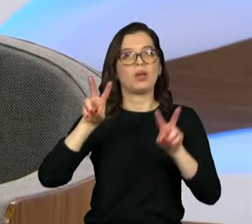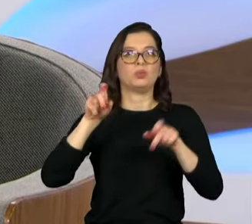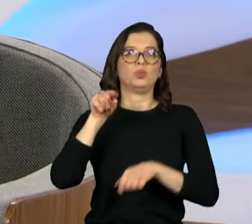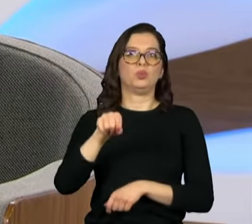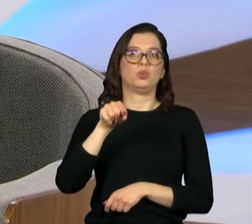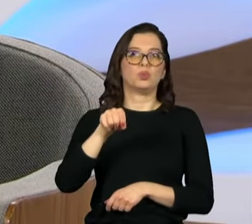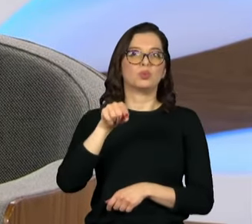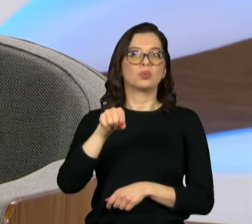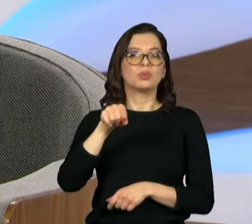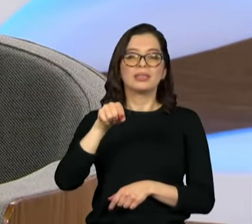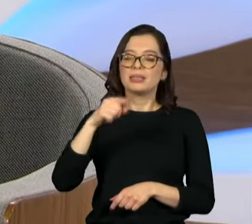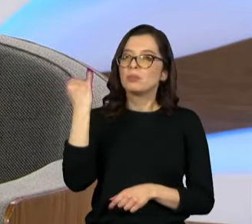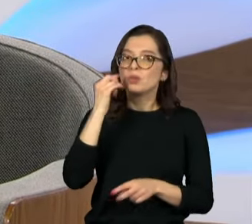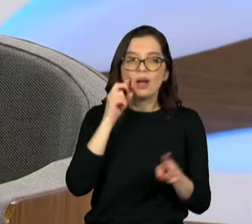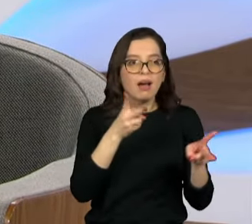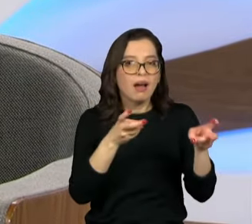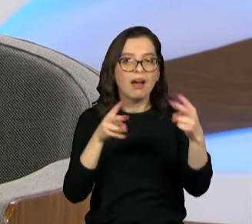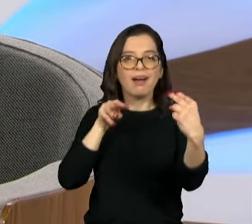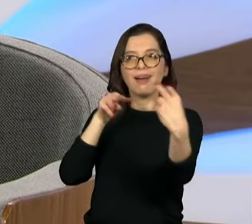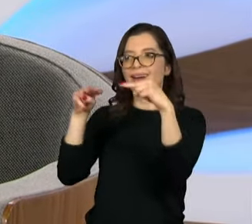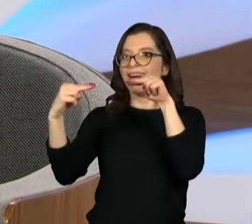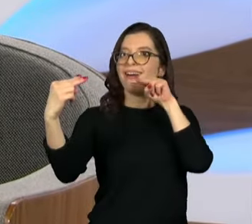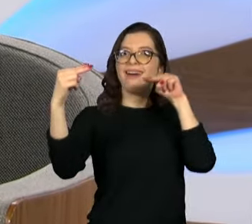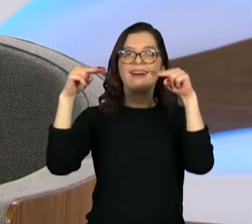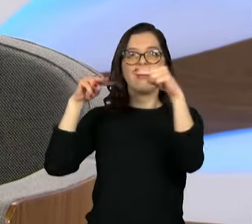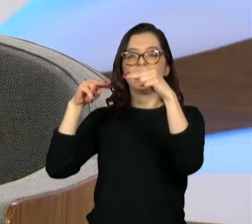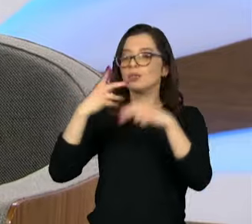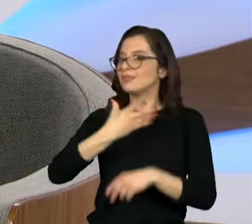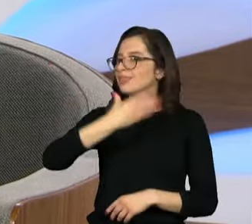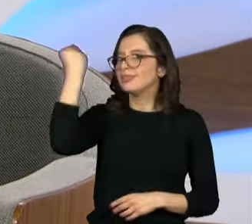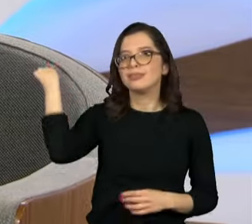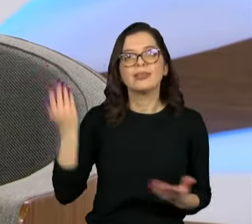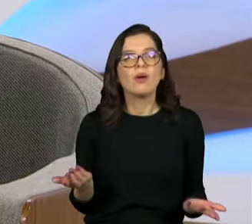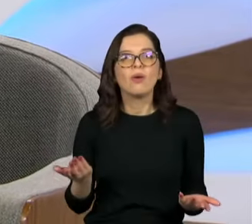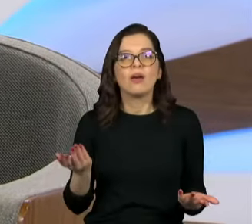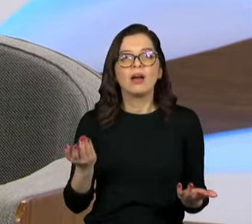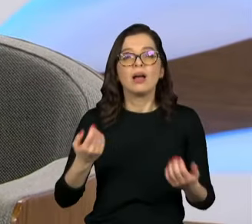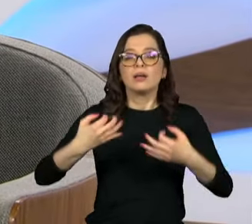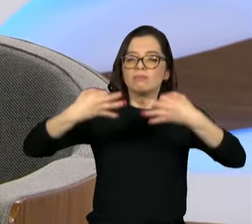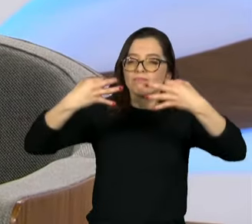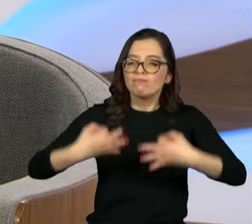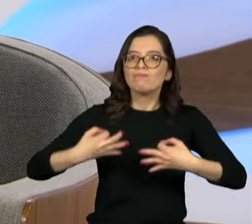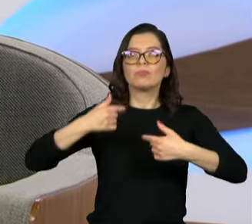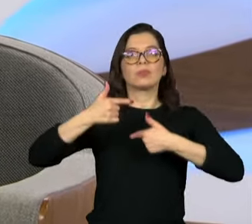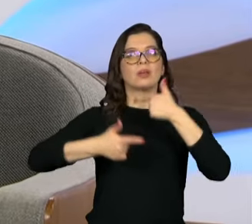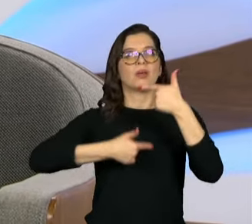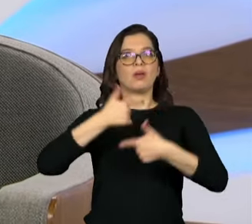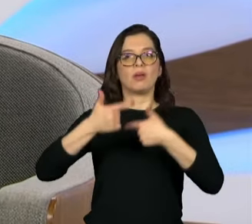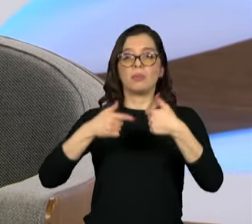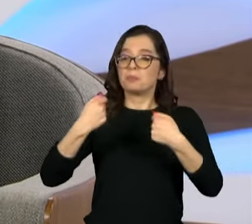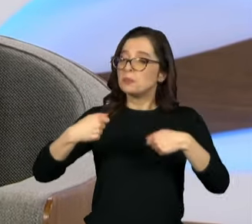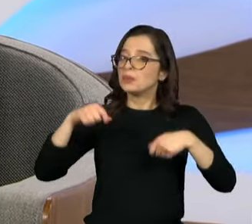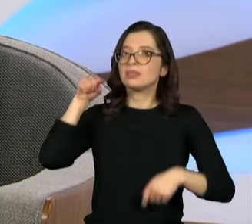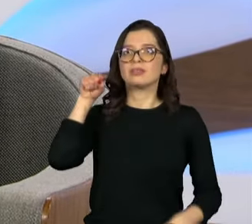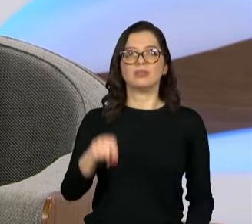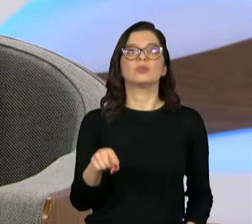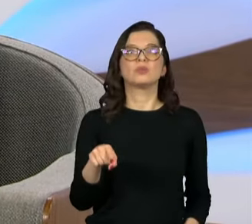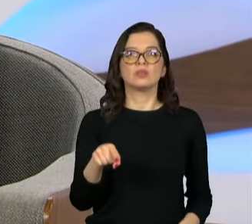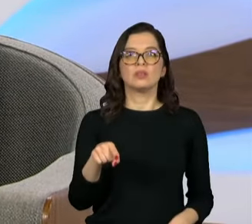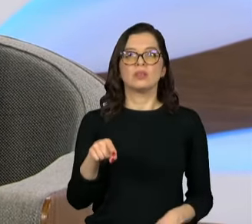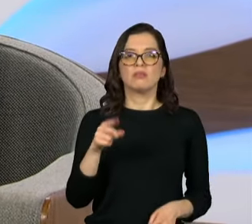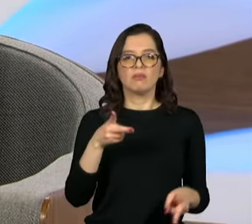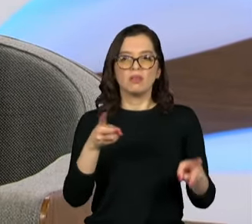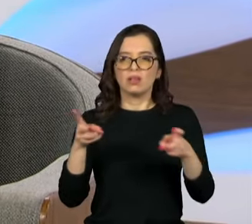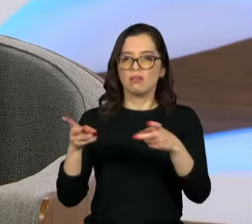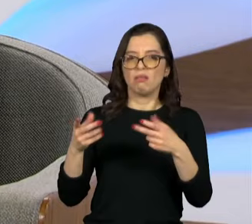aspect of this element of recognition. But the dignity of work depends on that. The frustrations